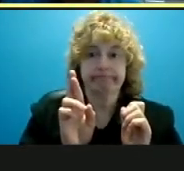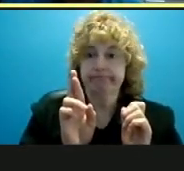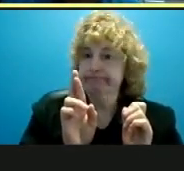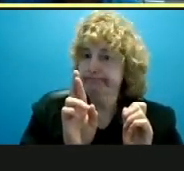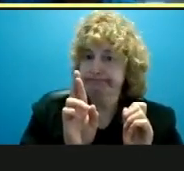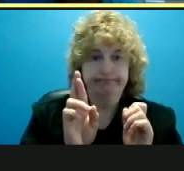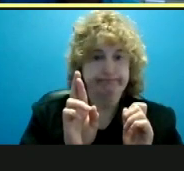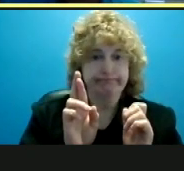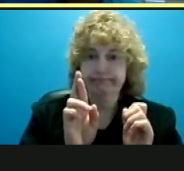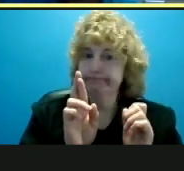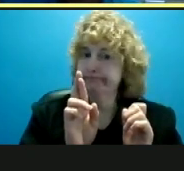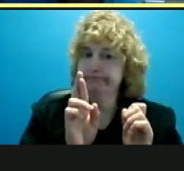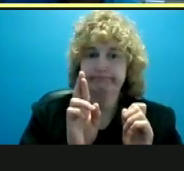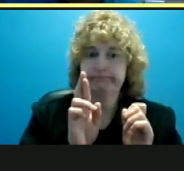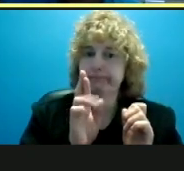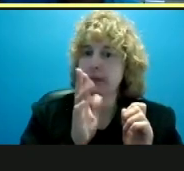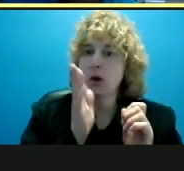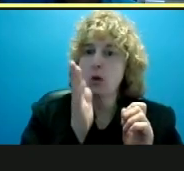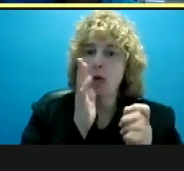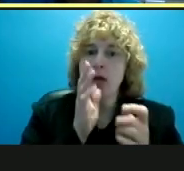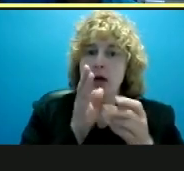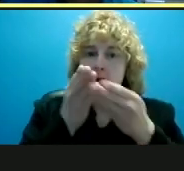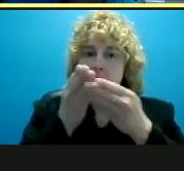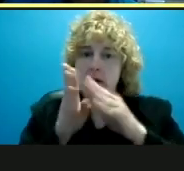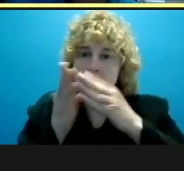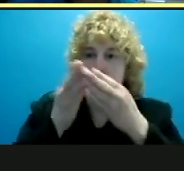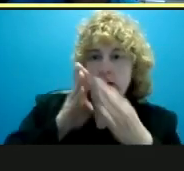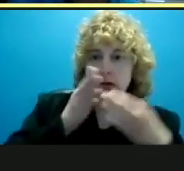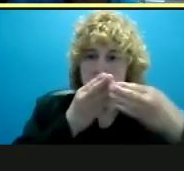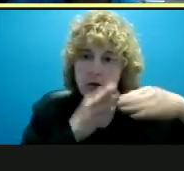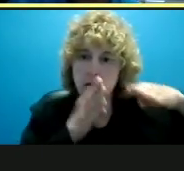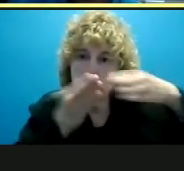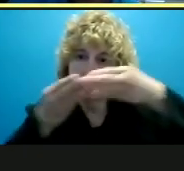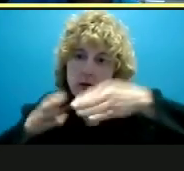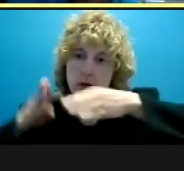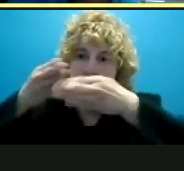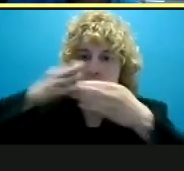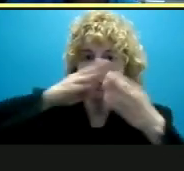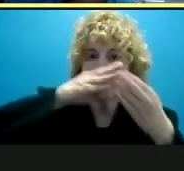you always will get a different outcome. And this is what gerrymandering is about.